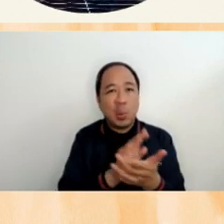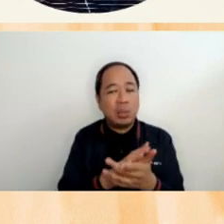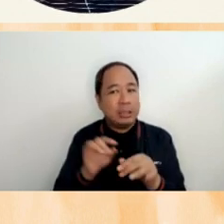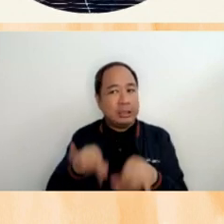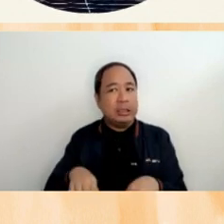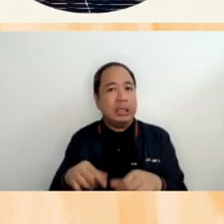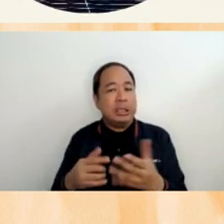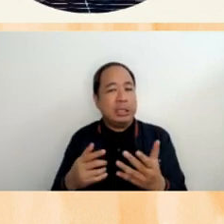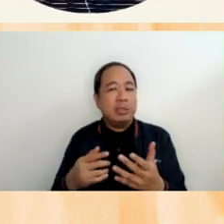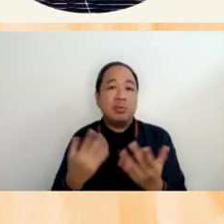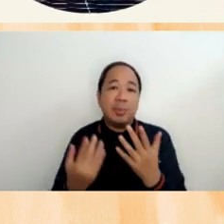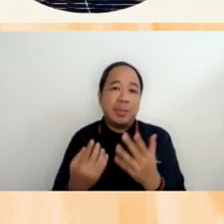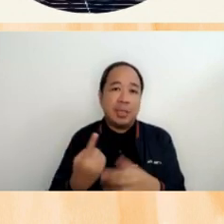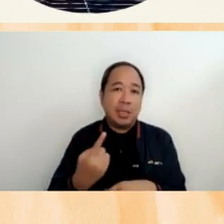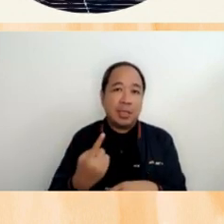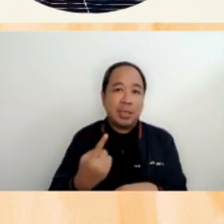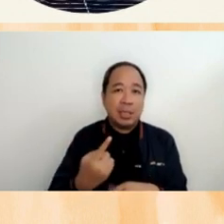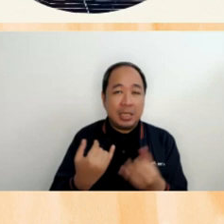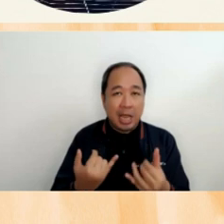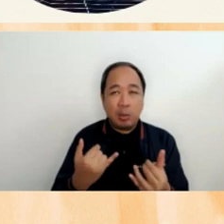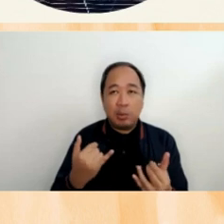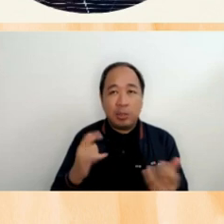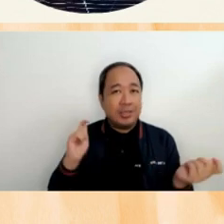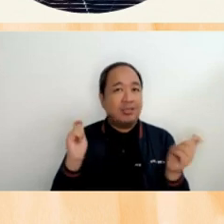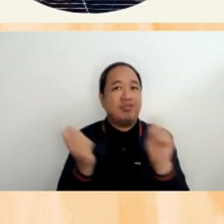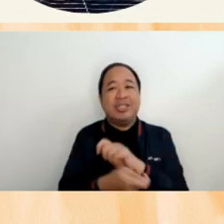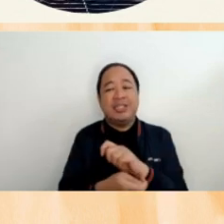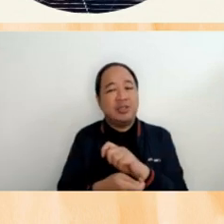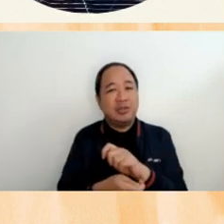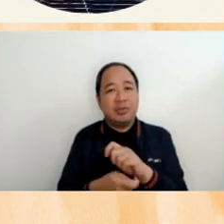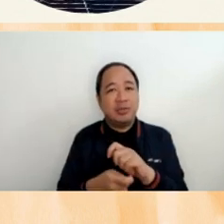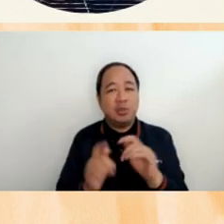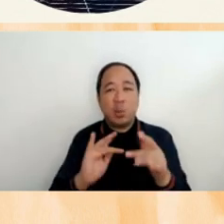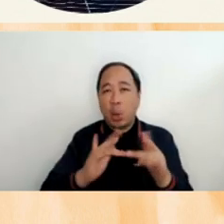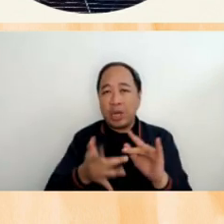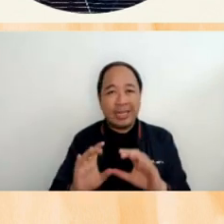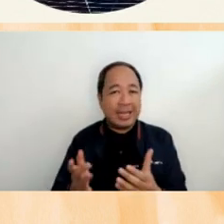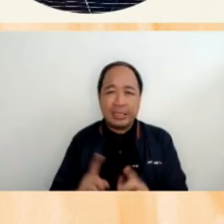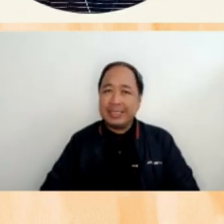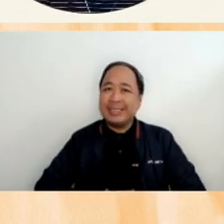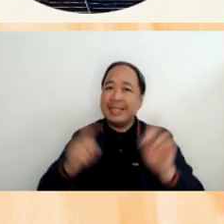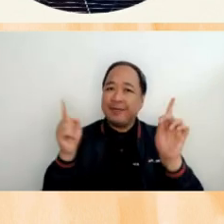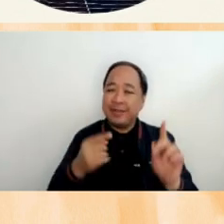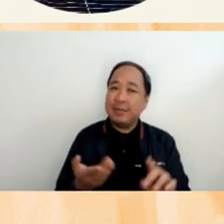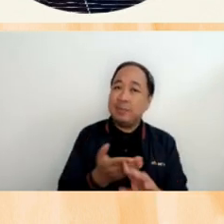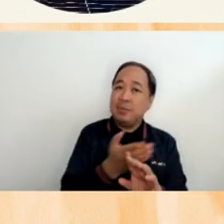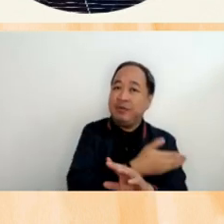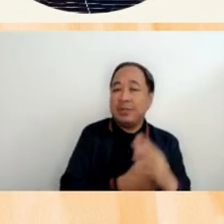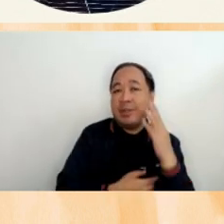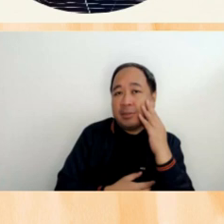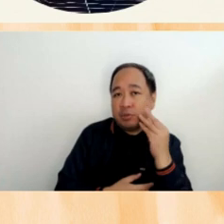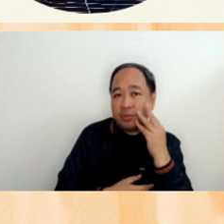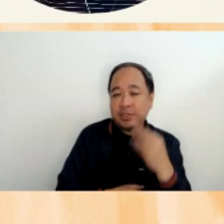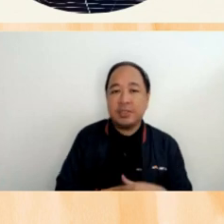they transitioned to online class, it was still different from what they used to have. They have also